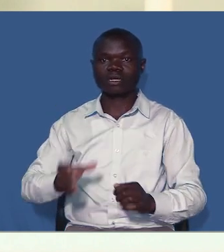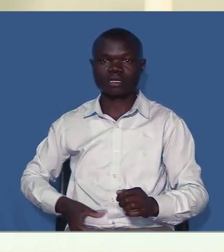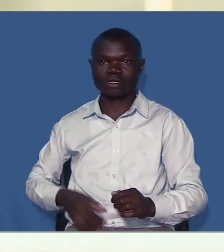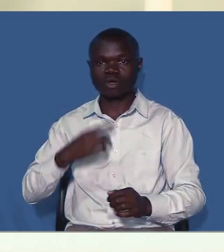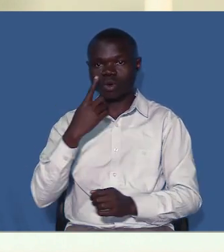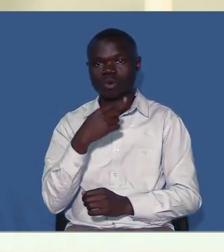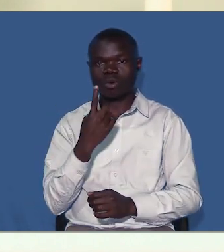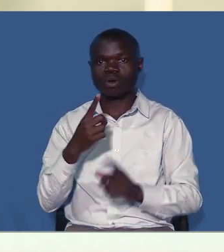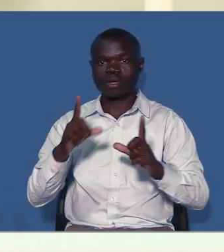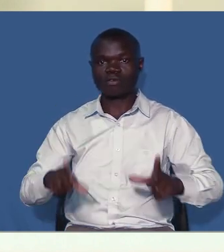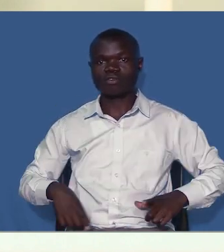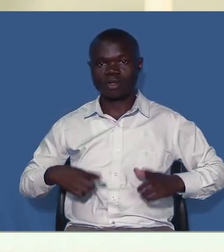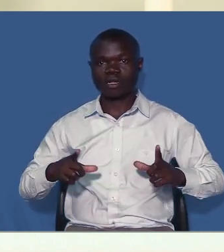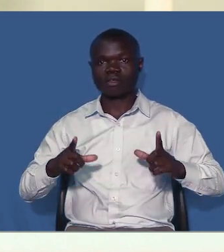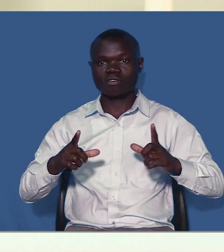of love,